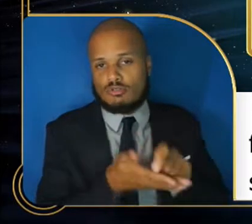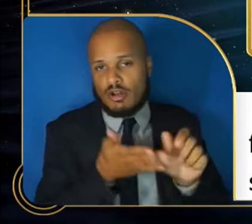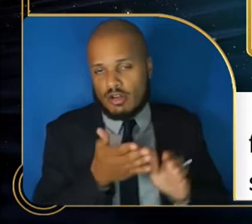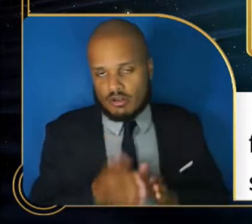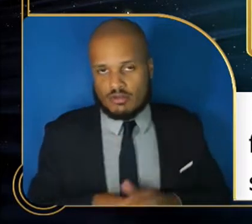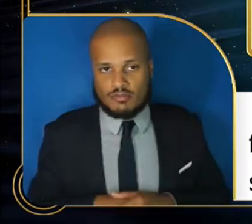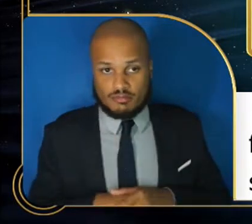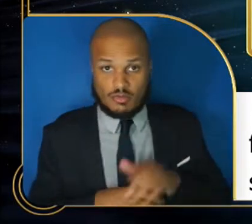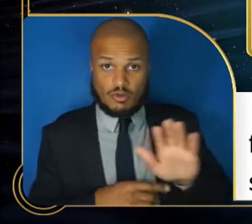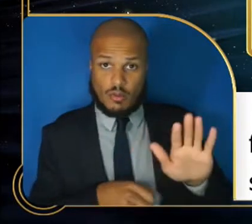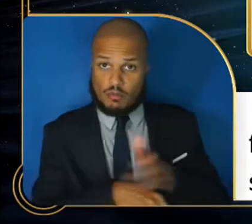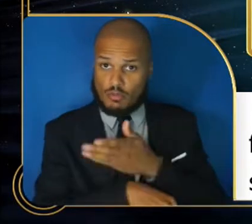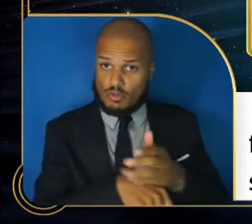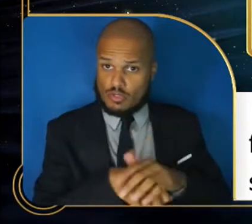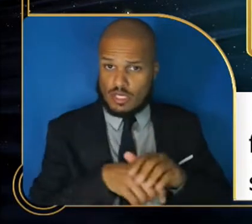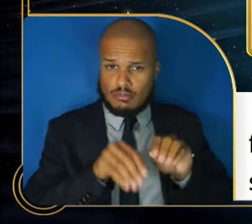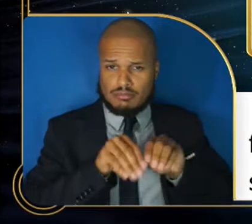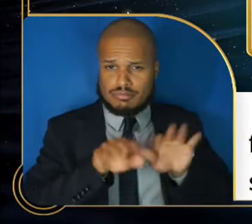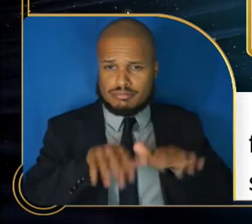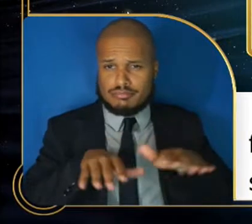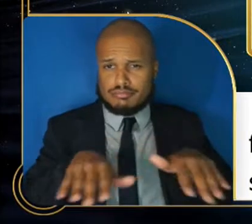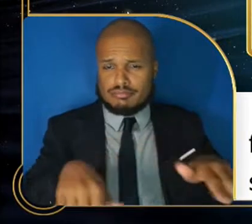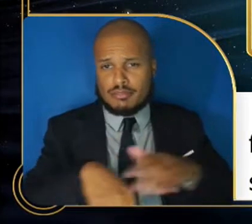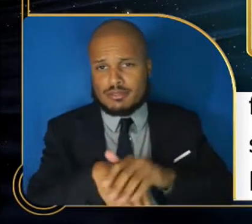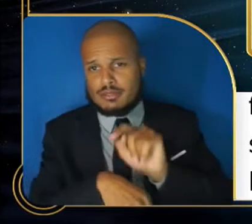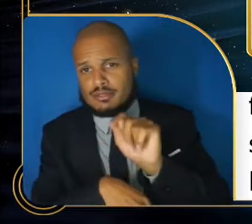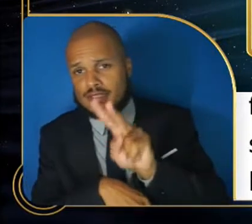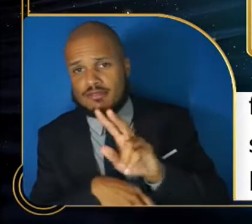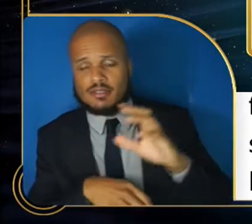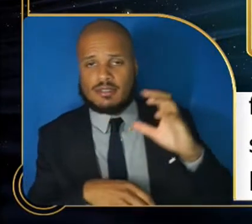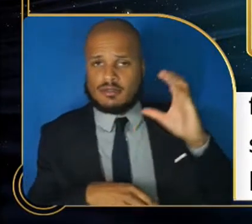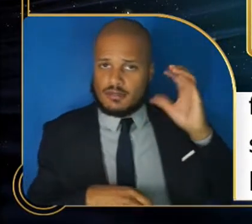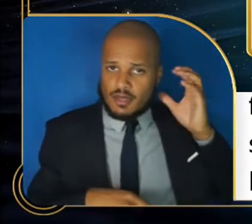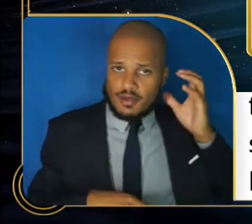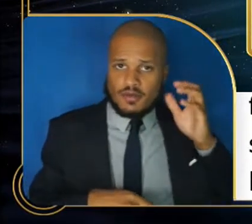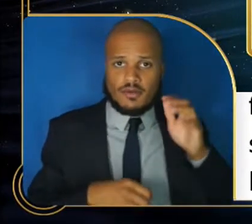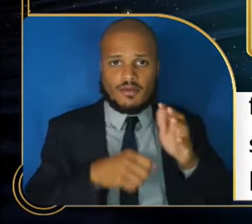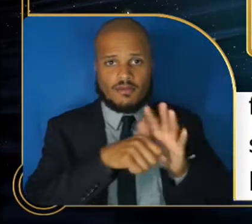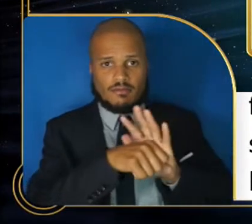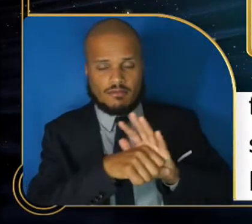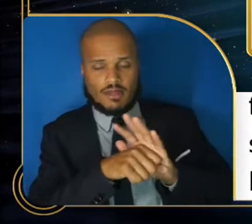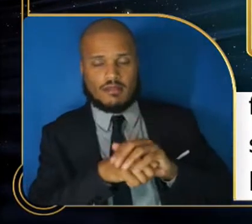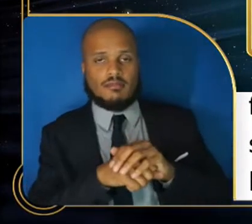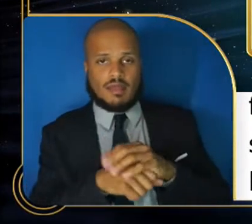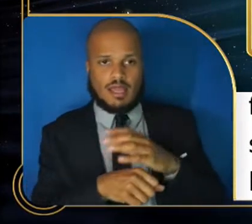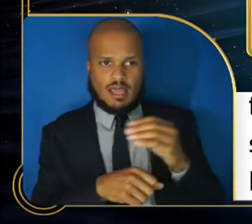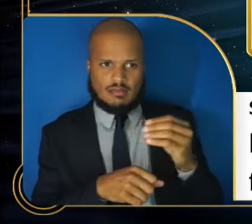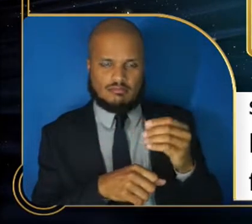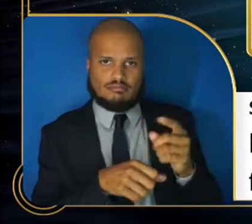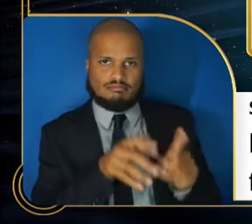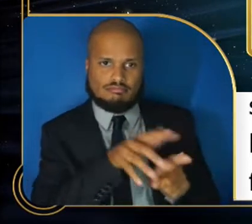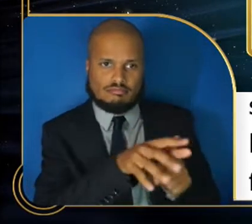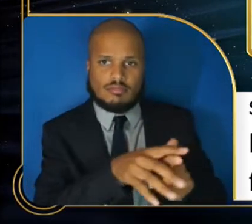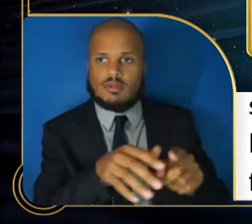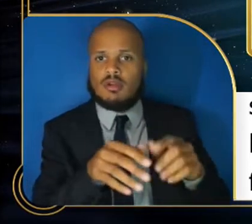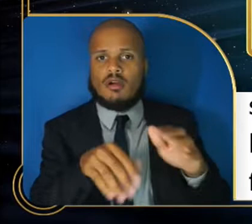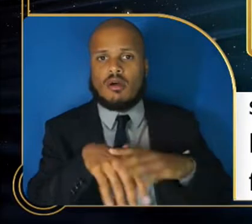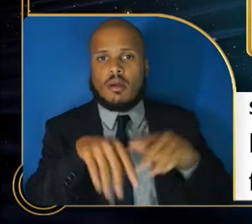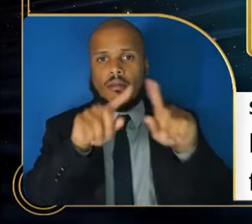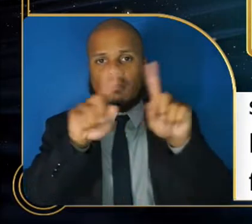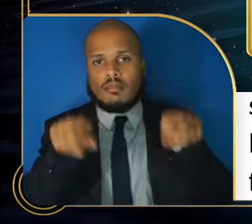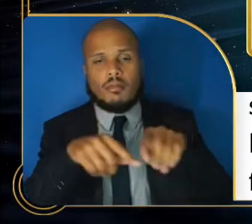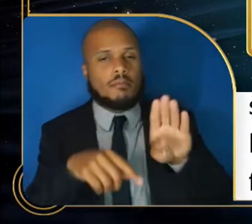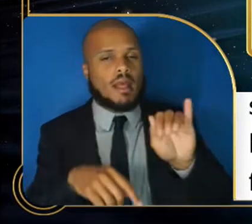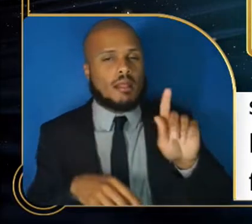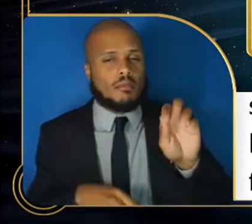debuted on national charts, aired on TV, radio, and film, and has been featured in Billboard, Forbes, New York